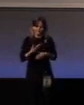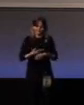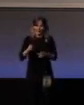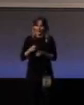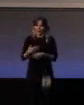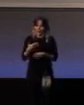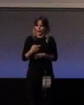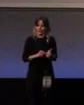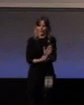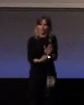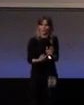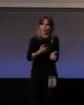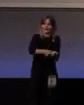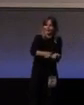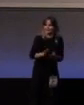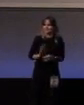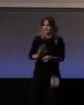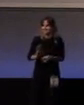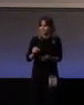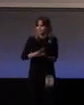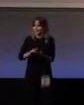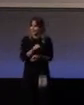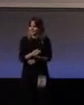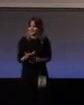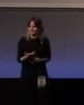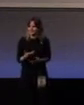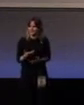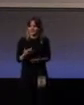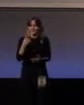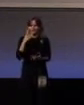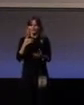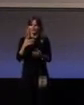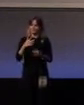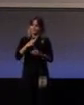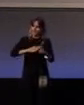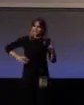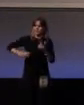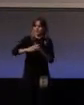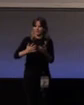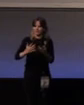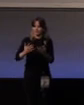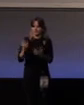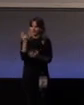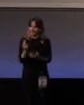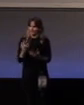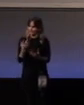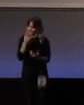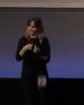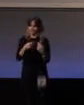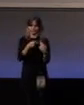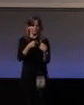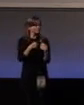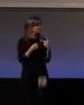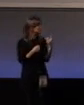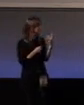de market dat je hebt ook eens wat dit is dit is een half uur bij denk where art hij zei en rollen youtube lay your